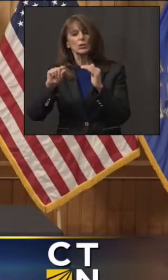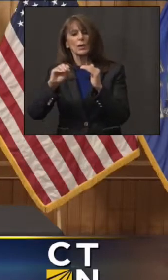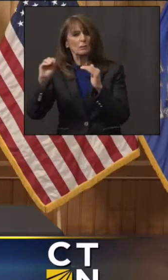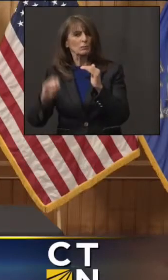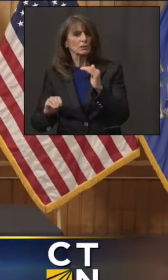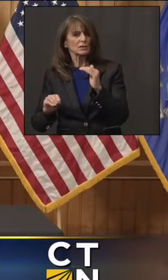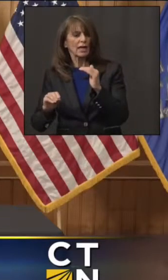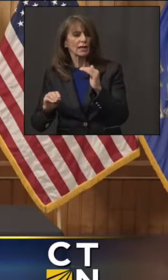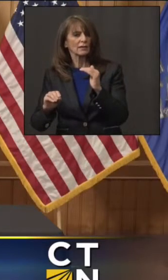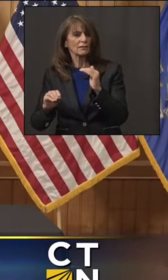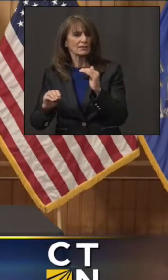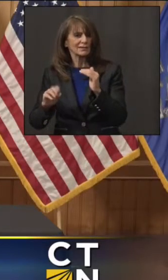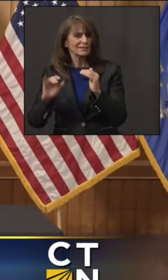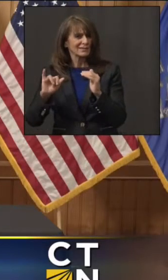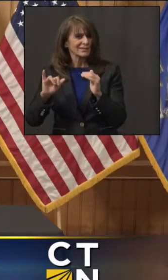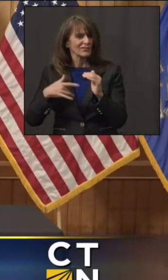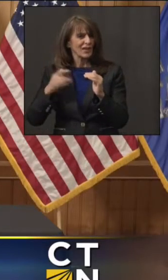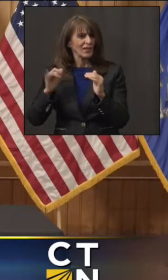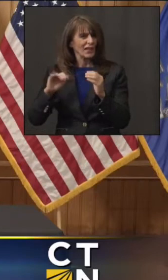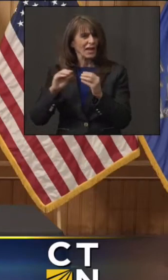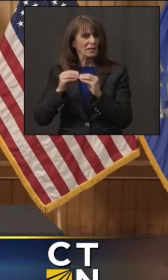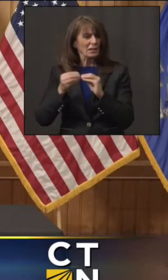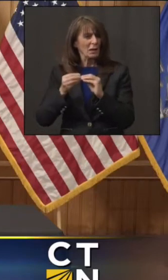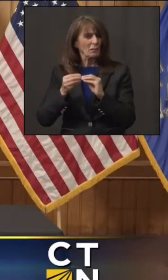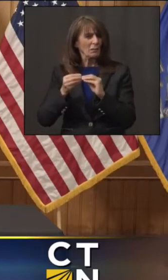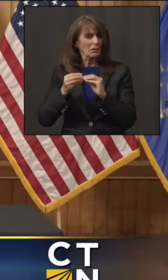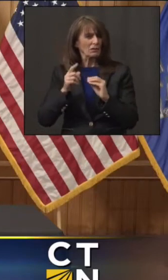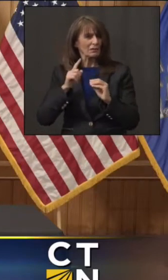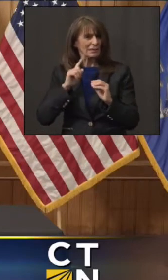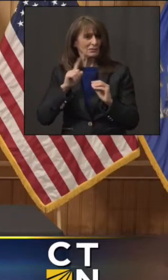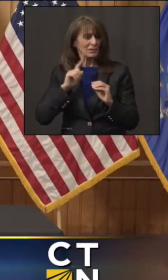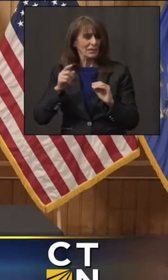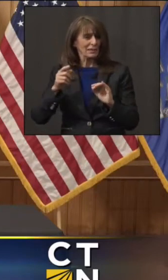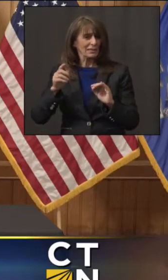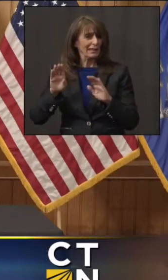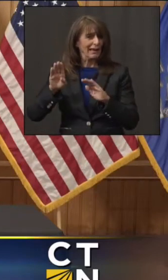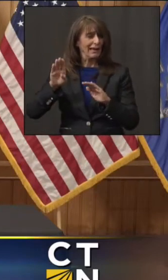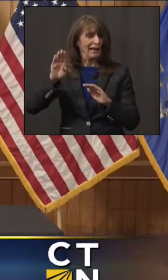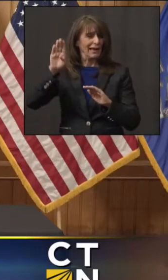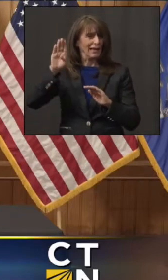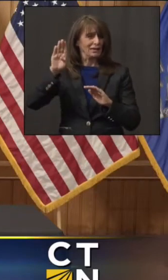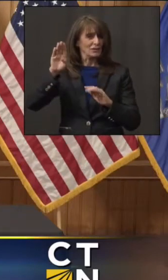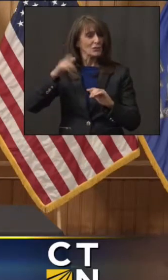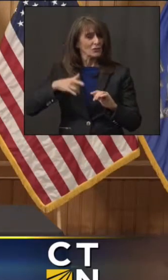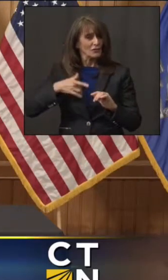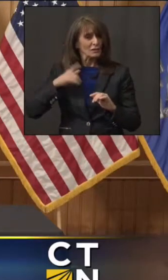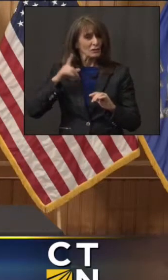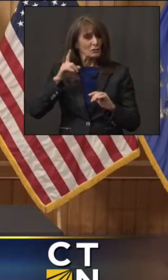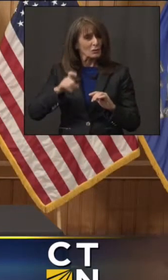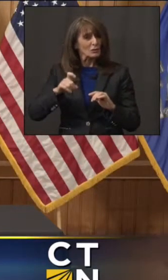number, Governor, for consideration of, more restrictions to prevent,